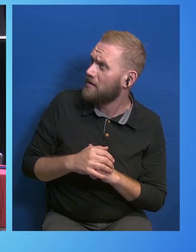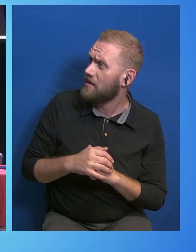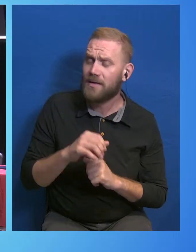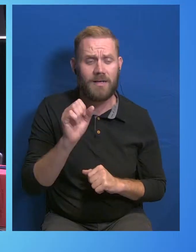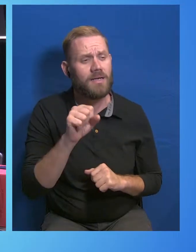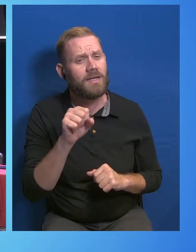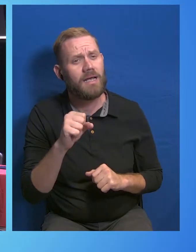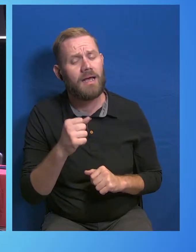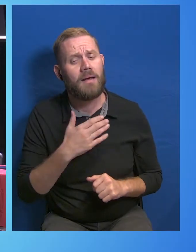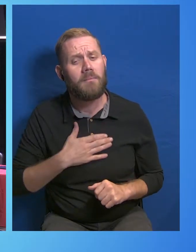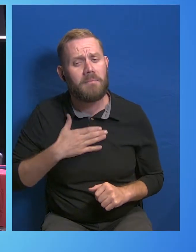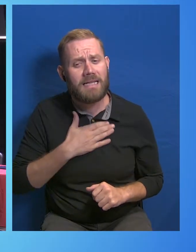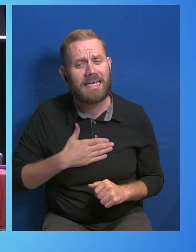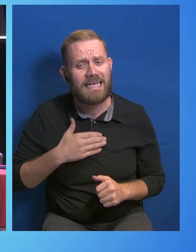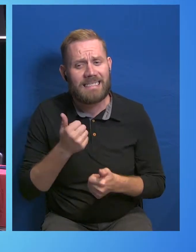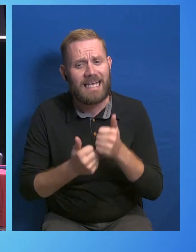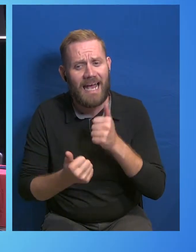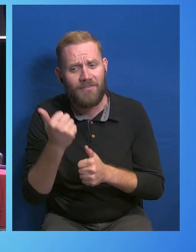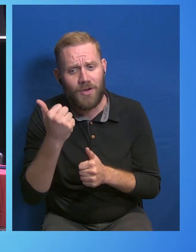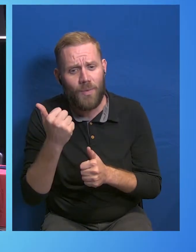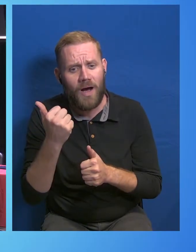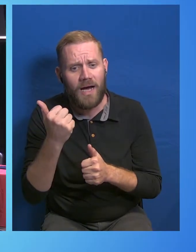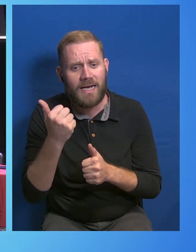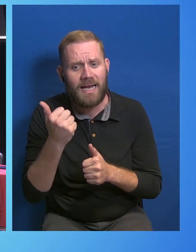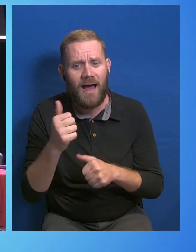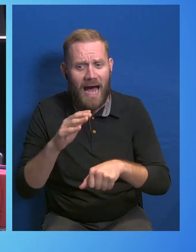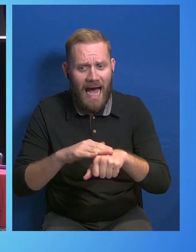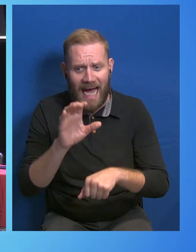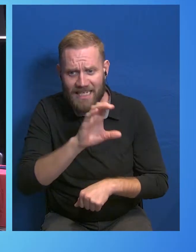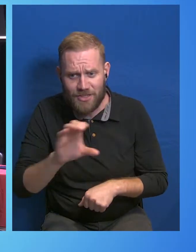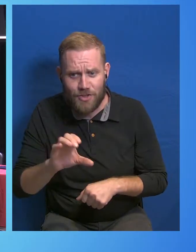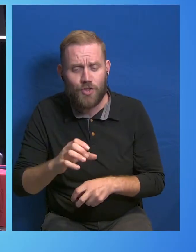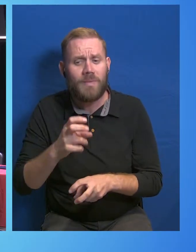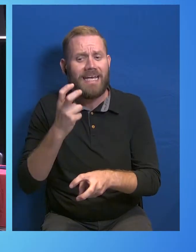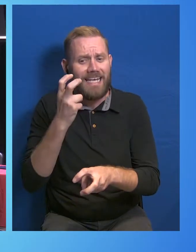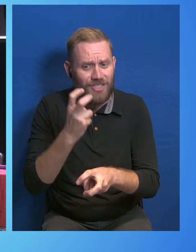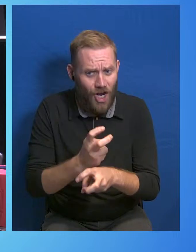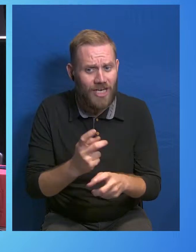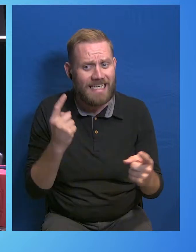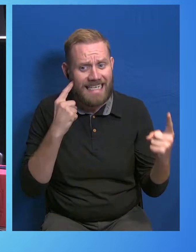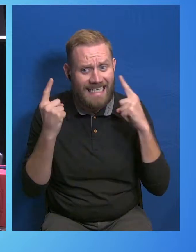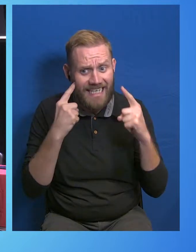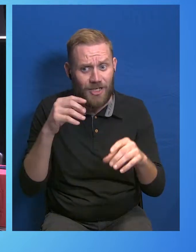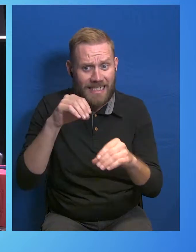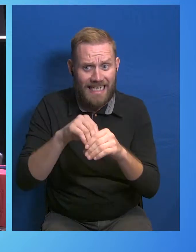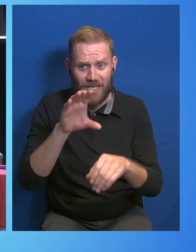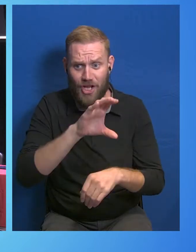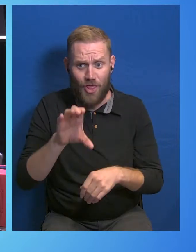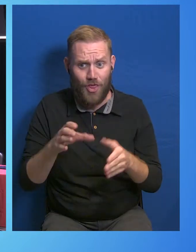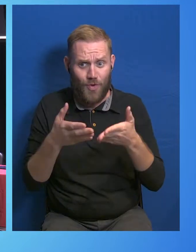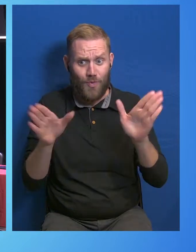Yes, could everyone on Zoom mute? It's really hard to hear in the room.